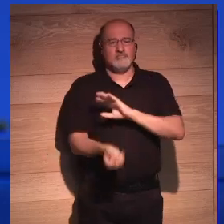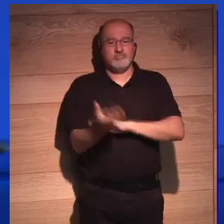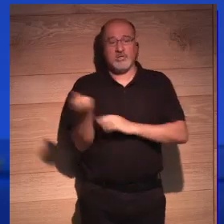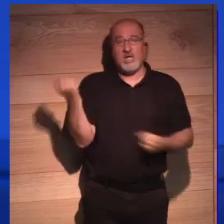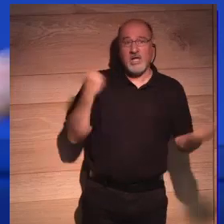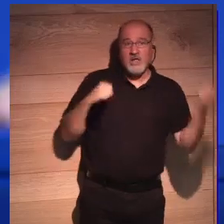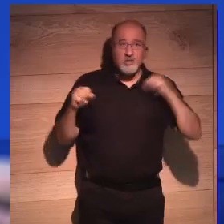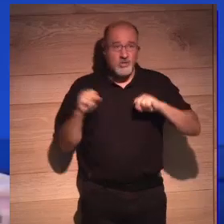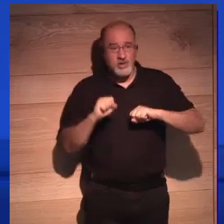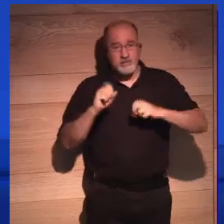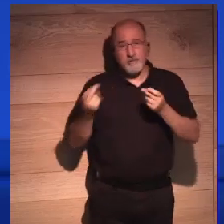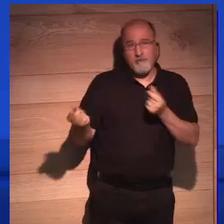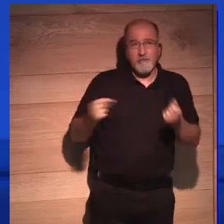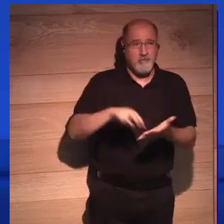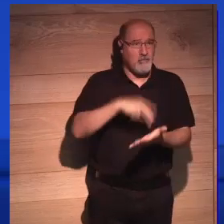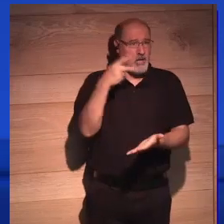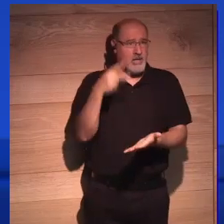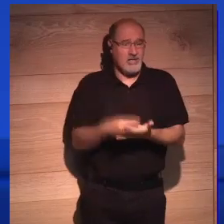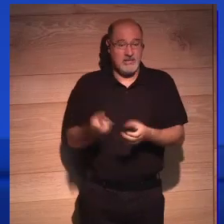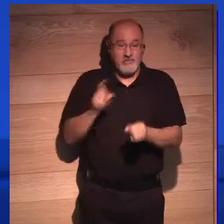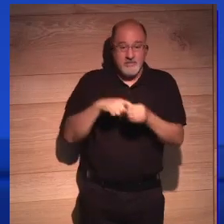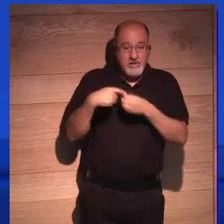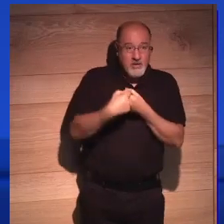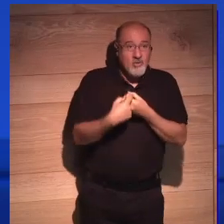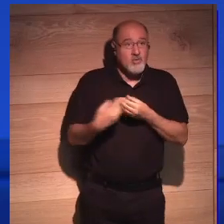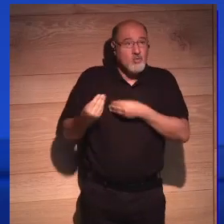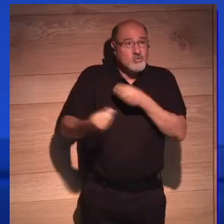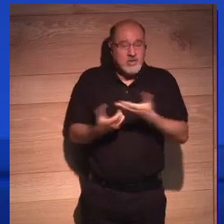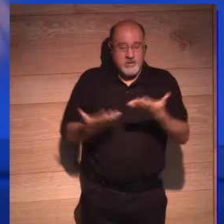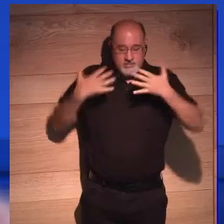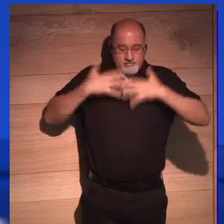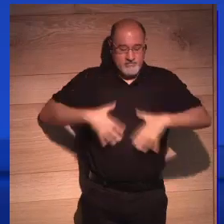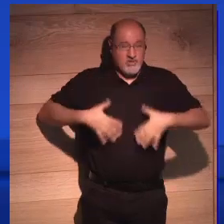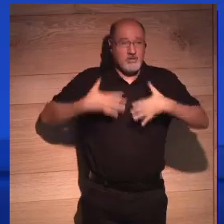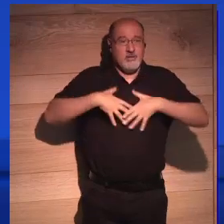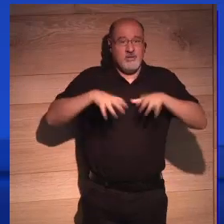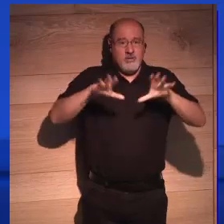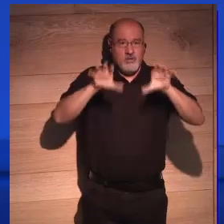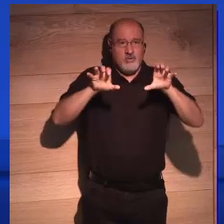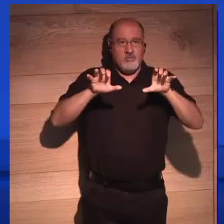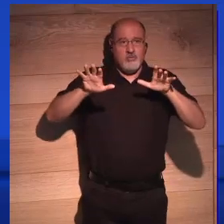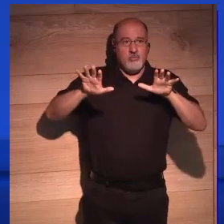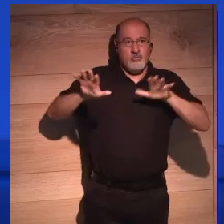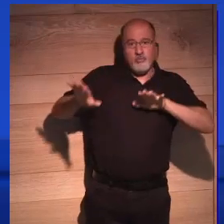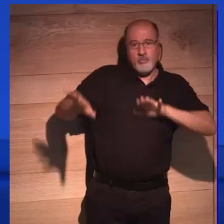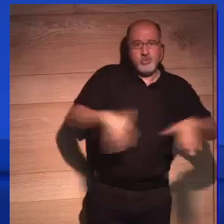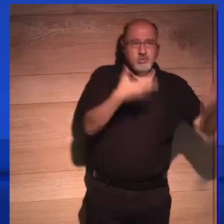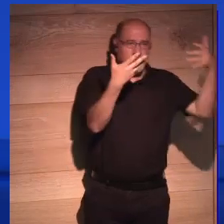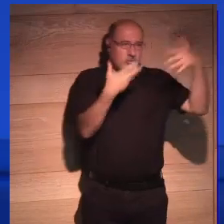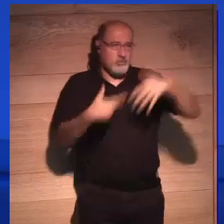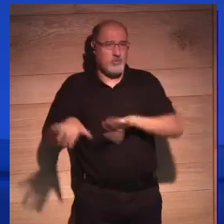sort of pose to you when you experience this is, how does it feel? Does it feel like a performance? Do you feel that sense of